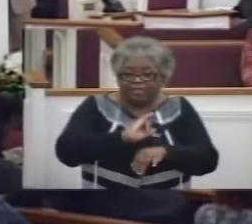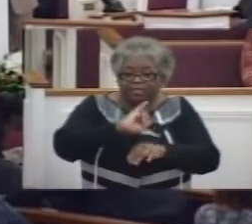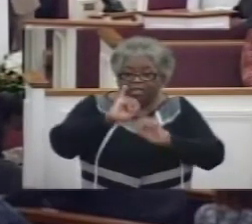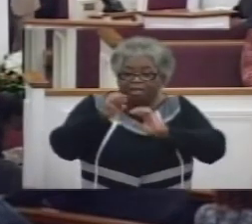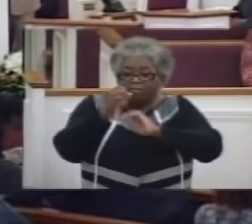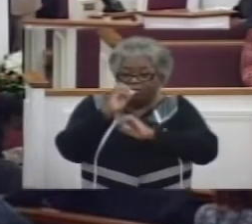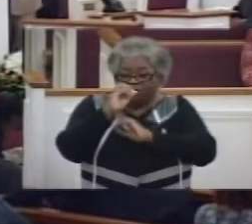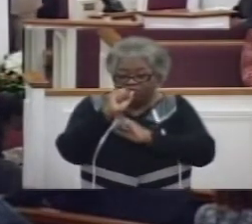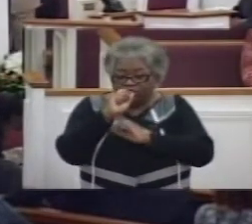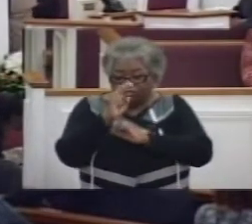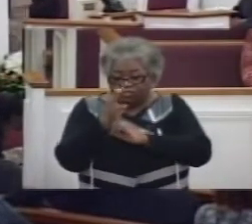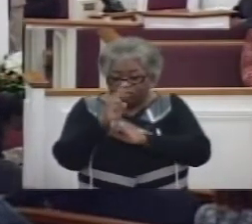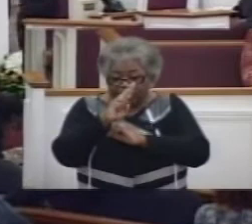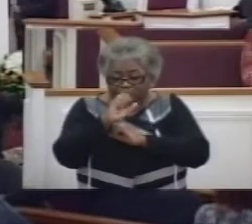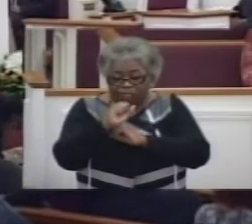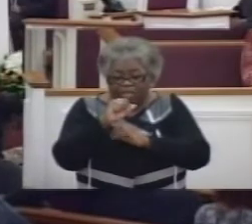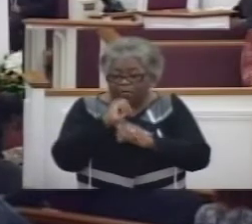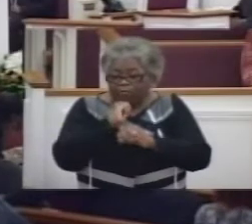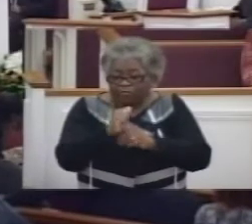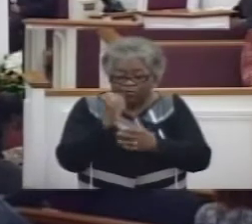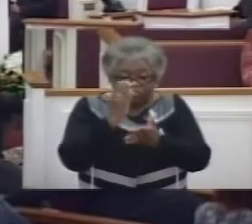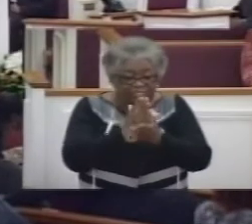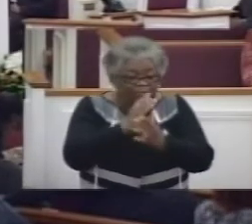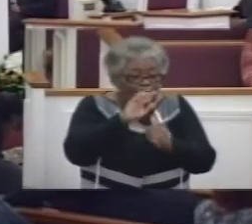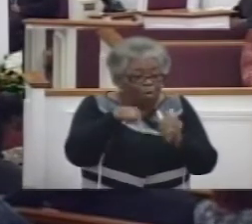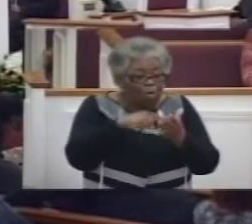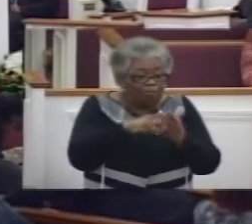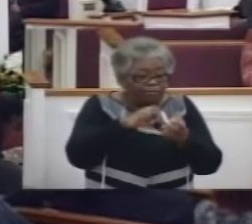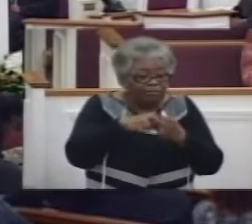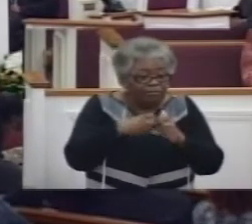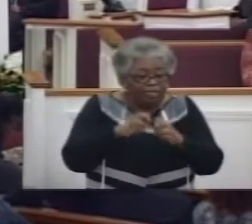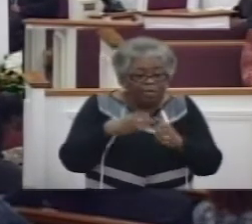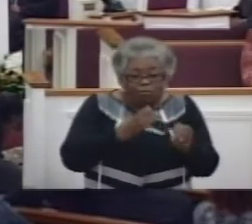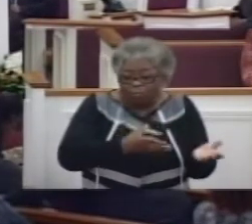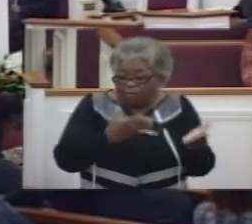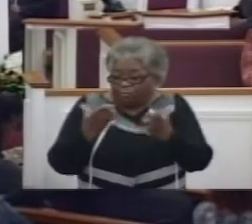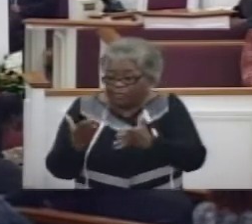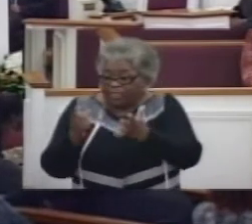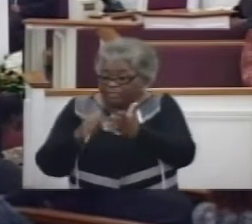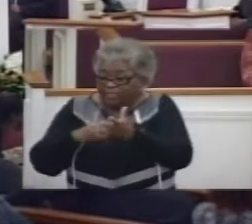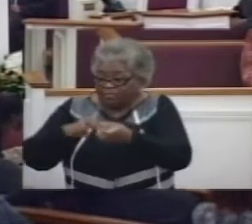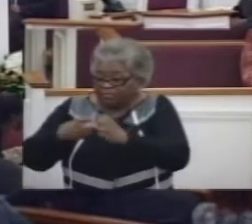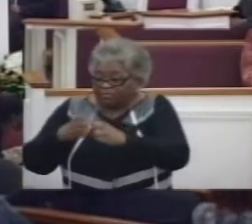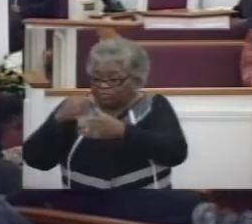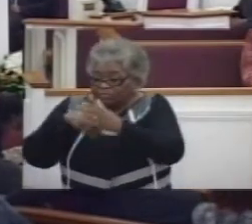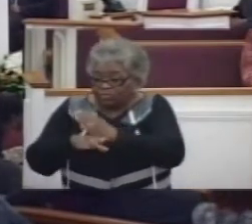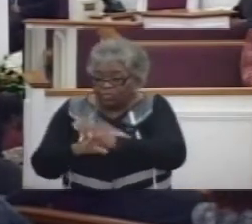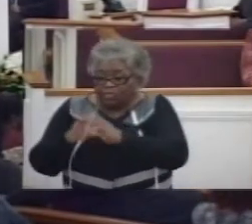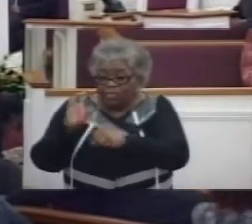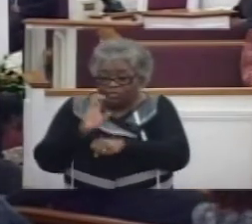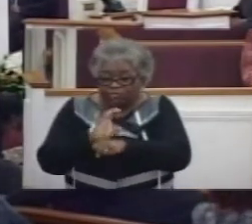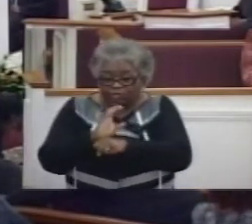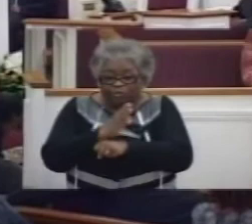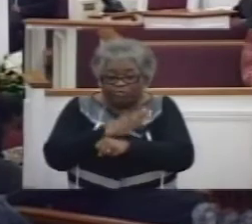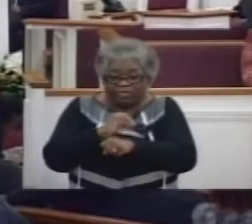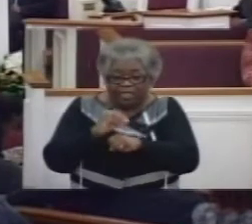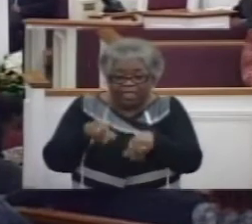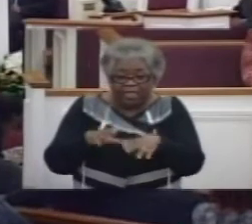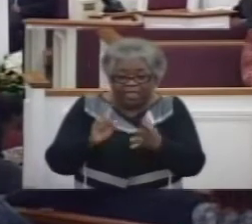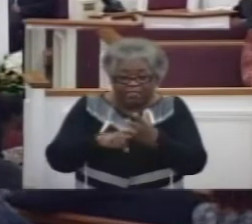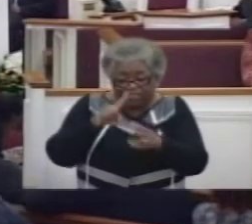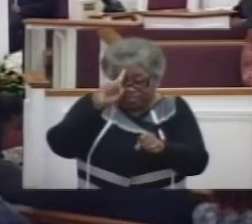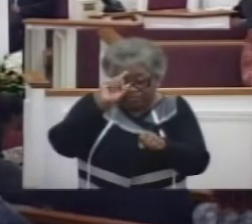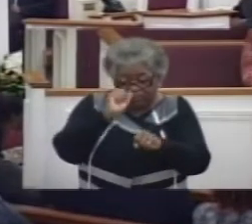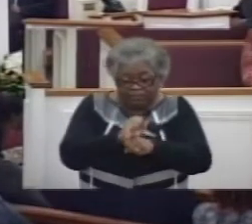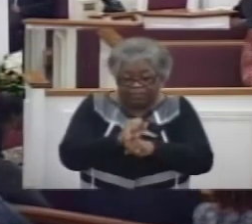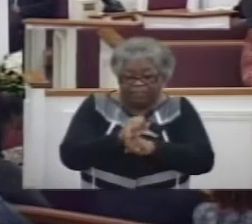We don't get rid of all those strings. We bring the strings into the church and we allow those strings to